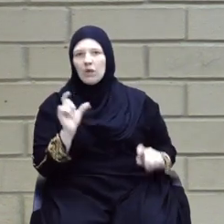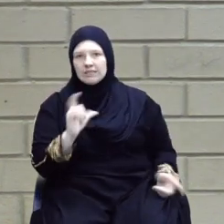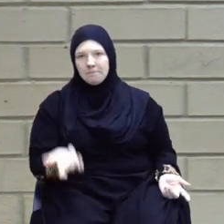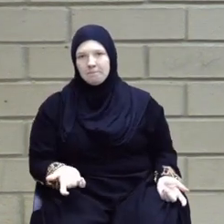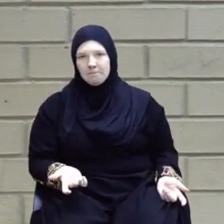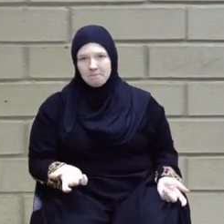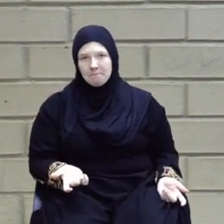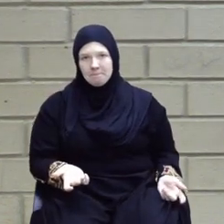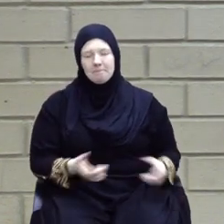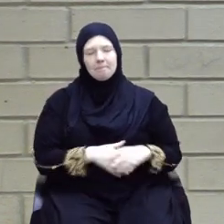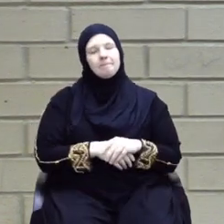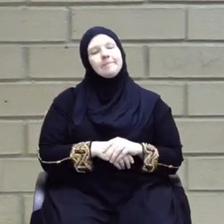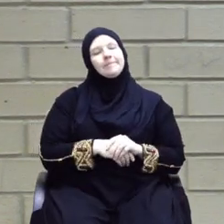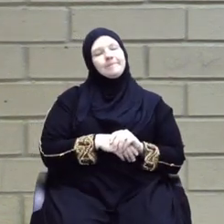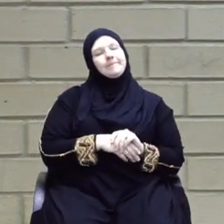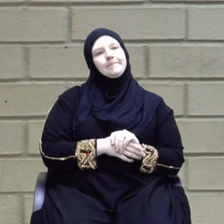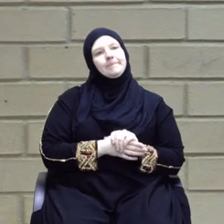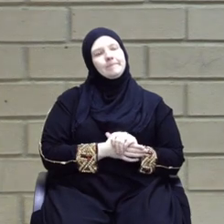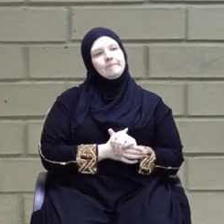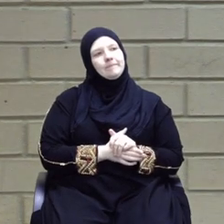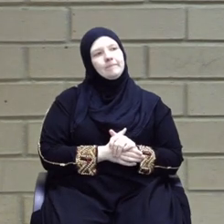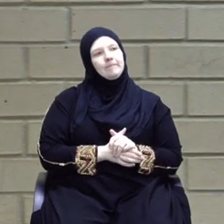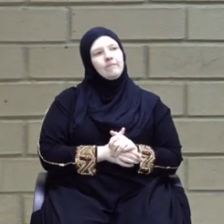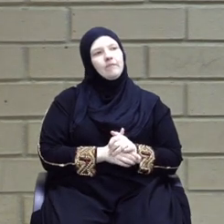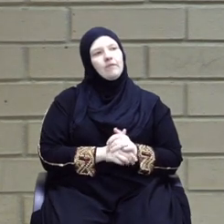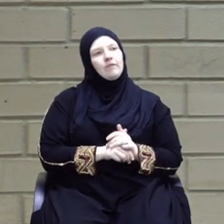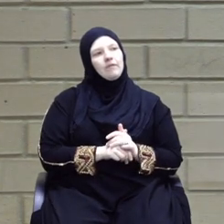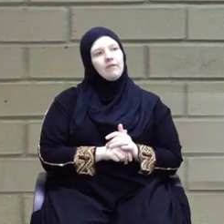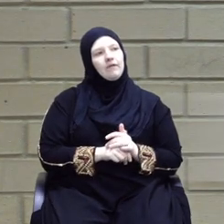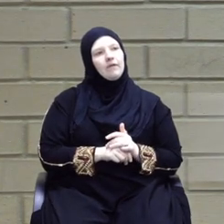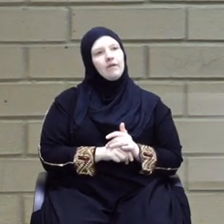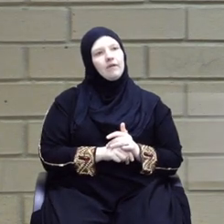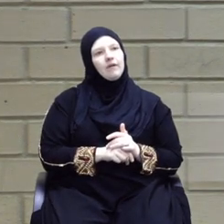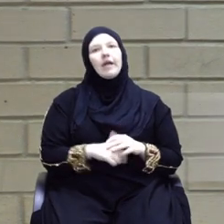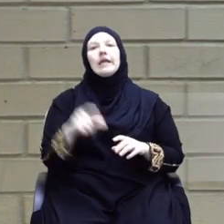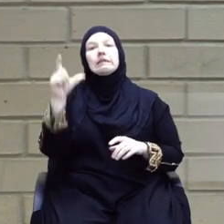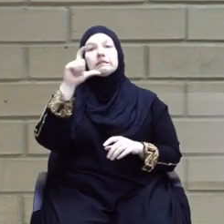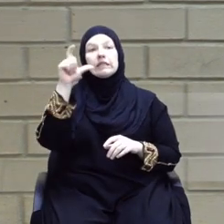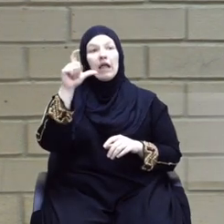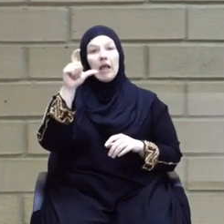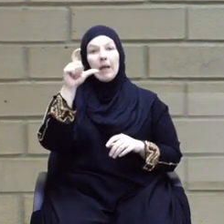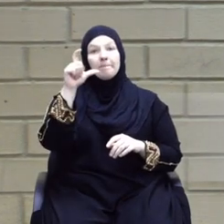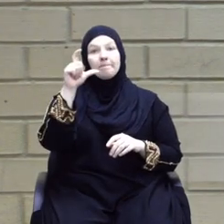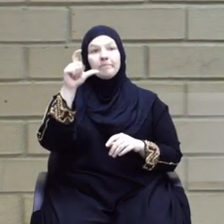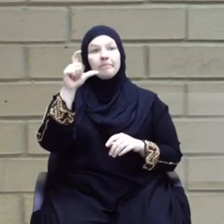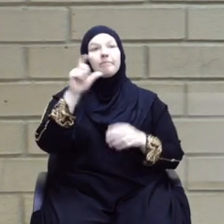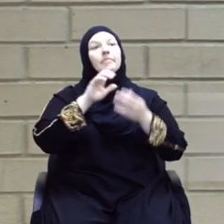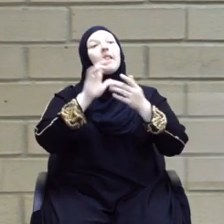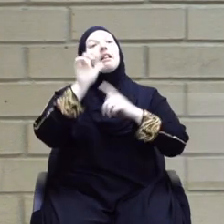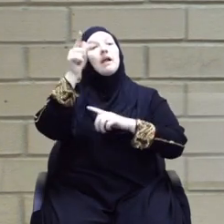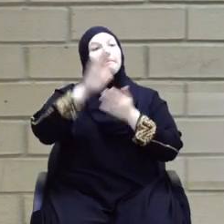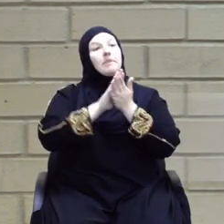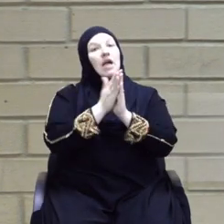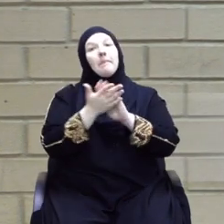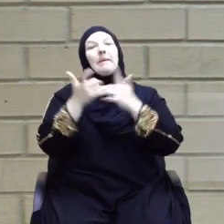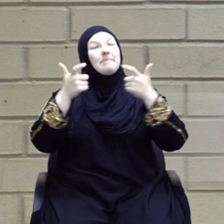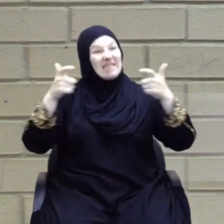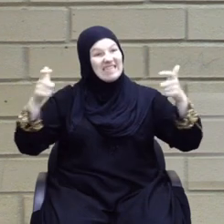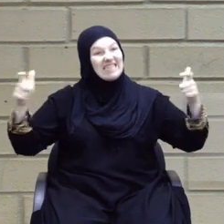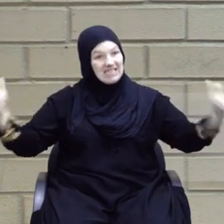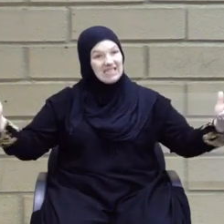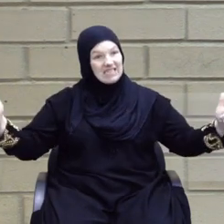essential of Islam, where Islam became a major power. Muslims became